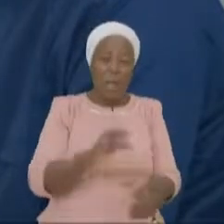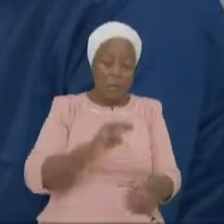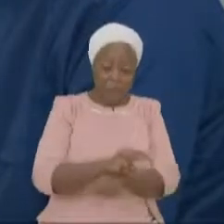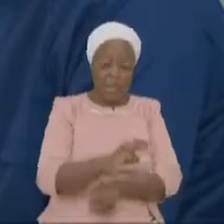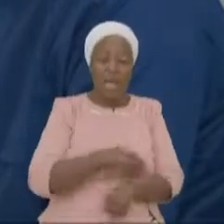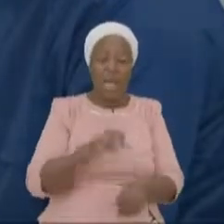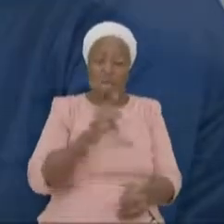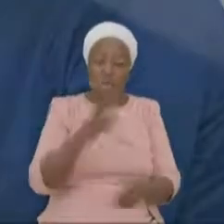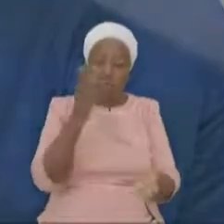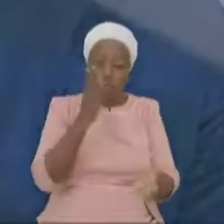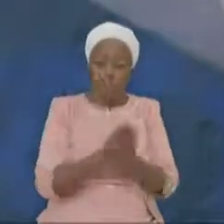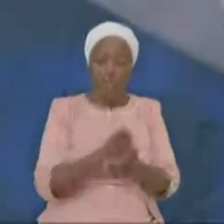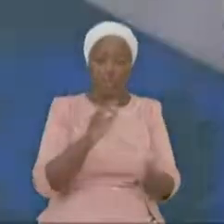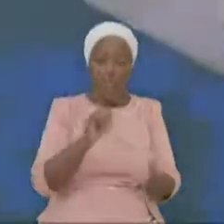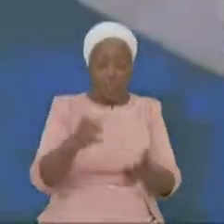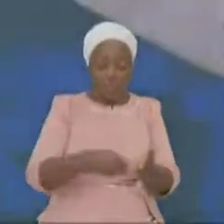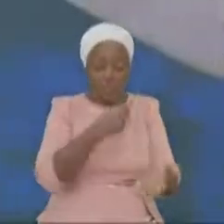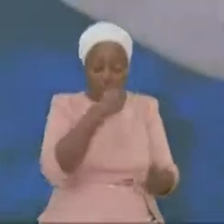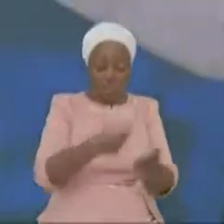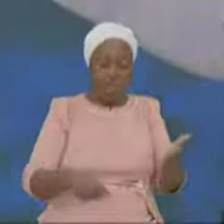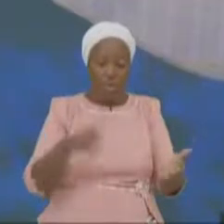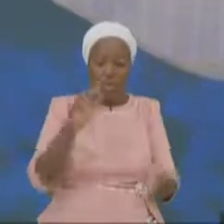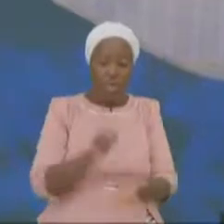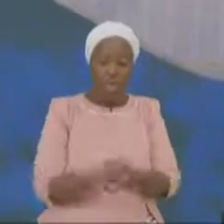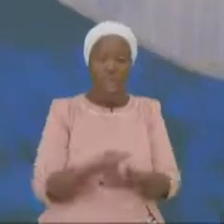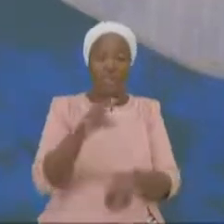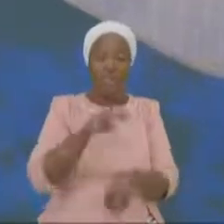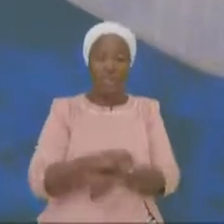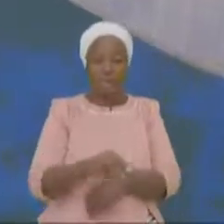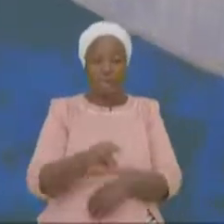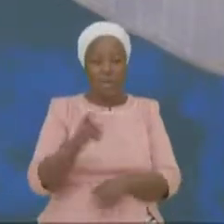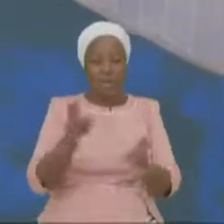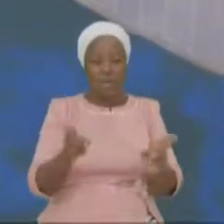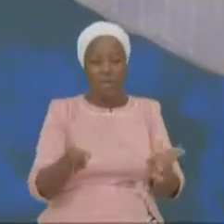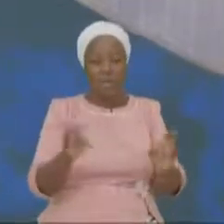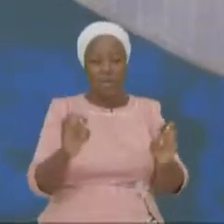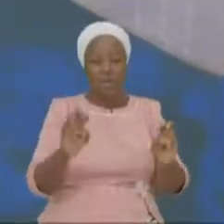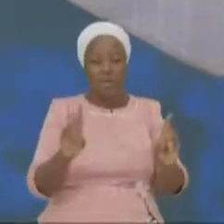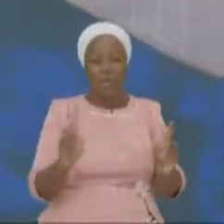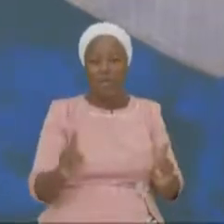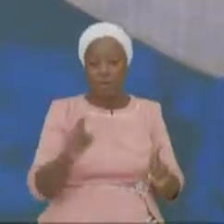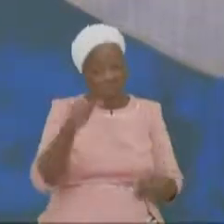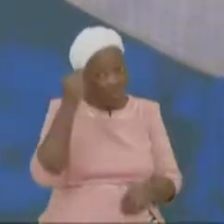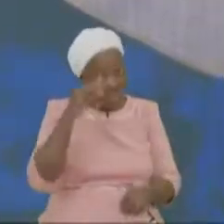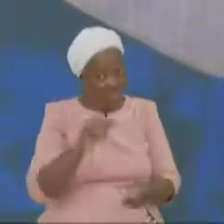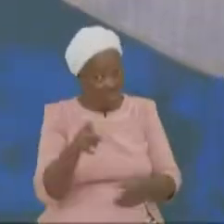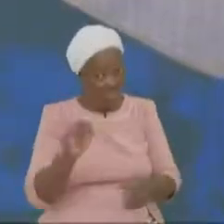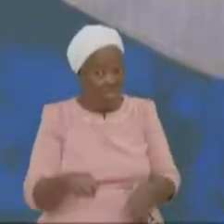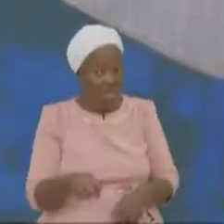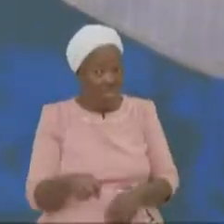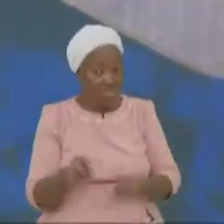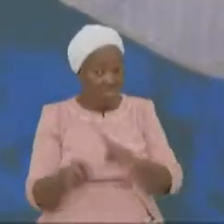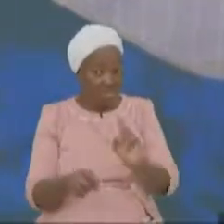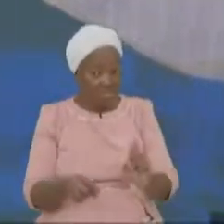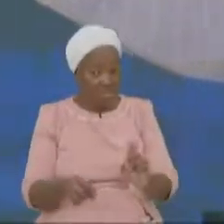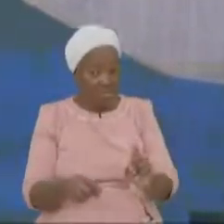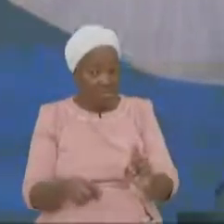to cancel that ministry. Herod, you think you can?